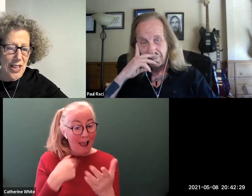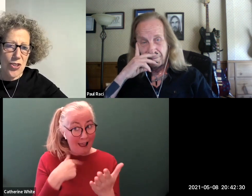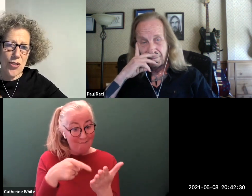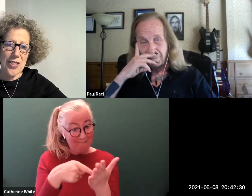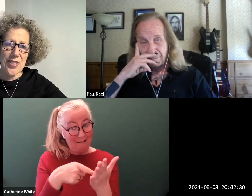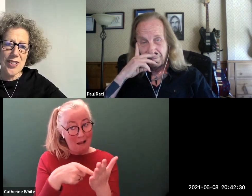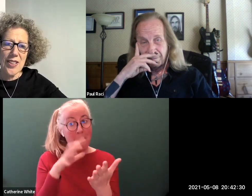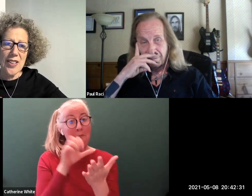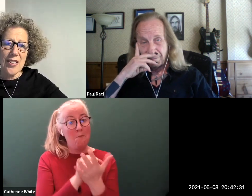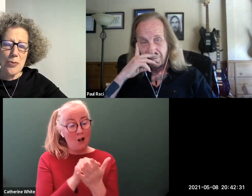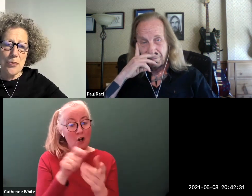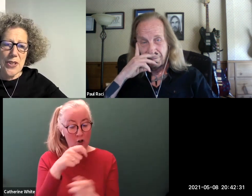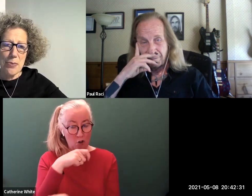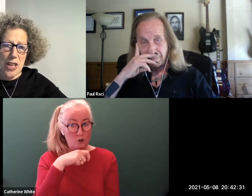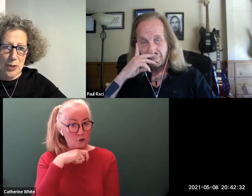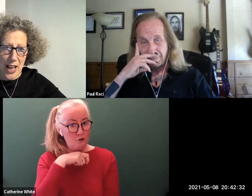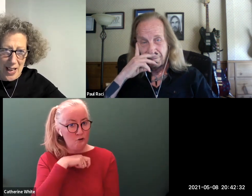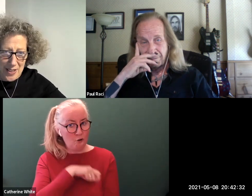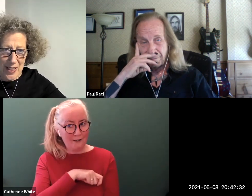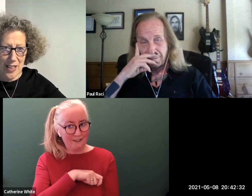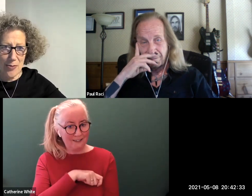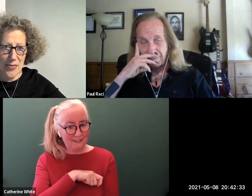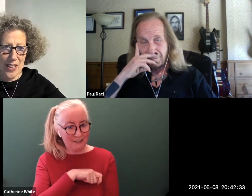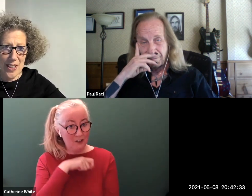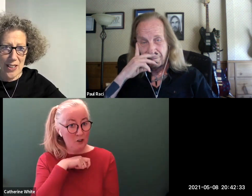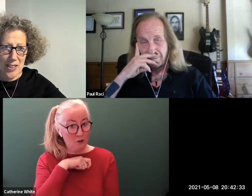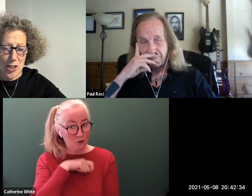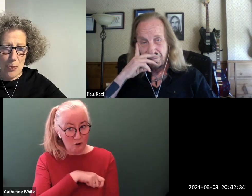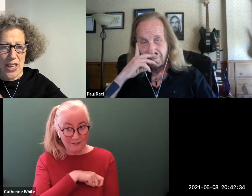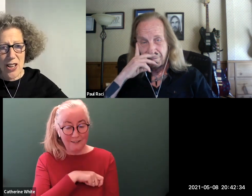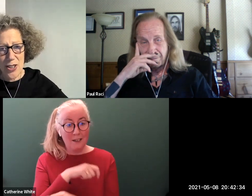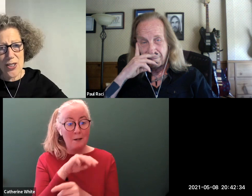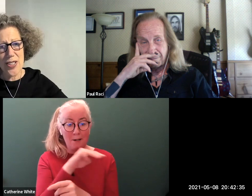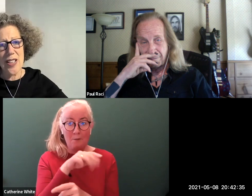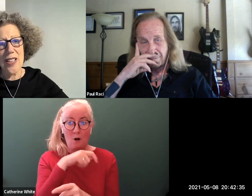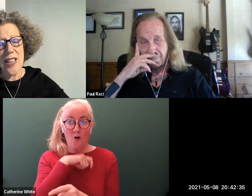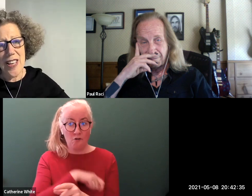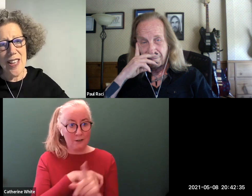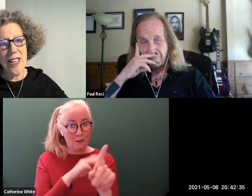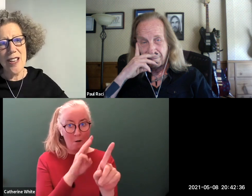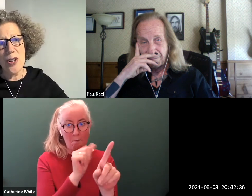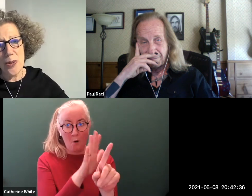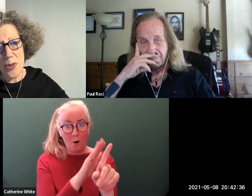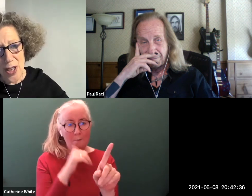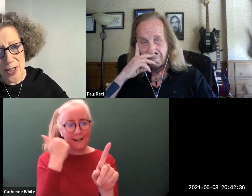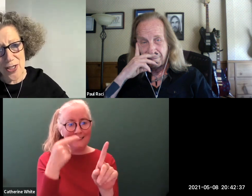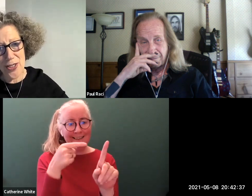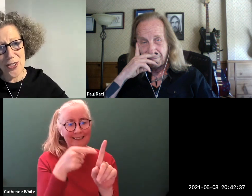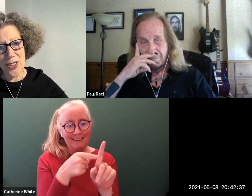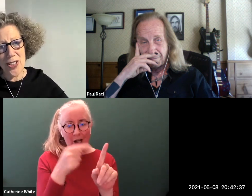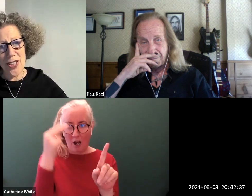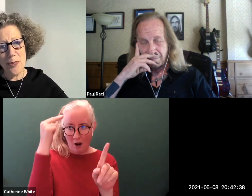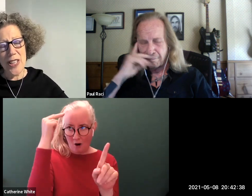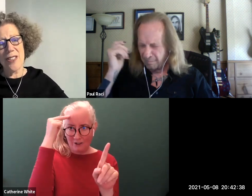the trust that people had in him because he